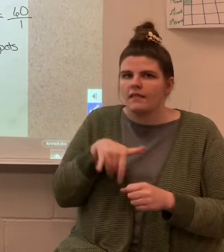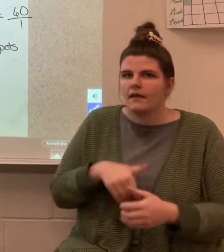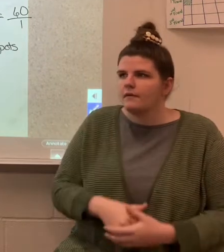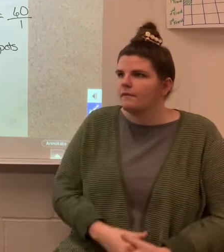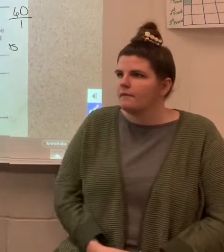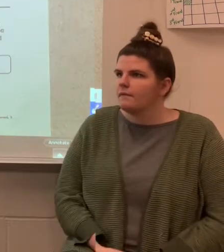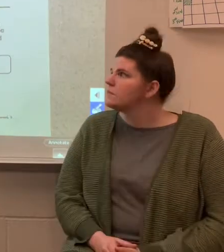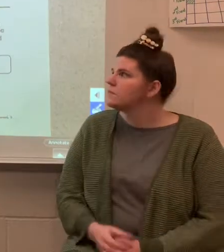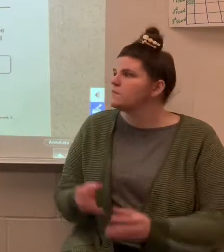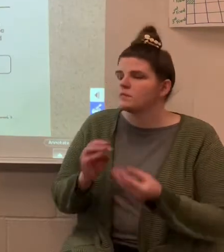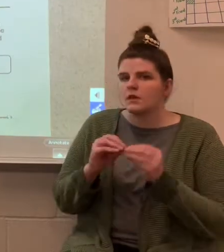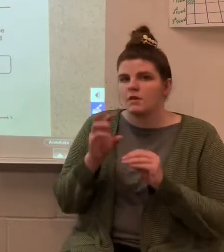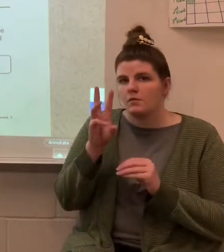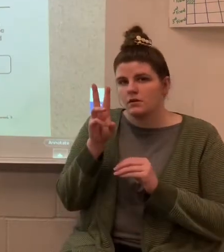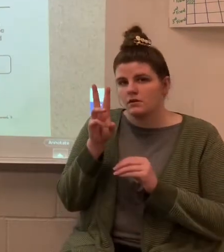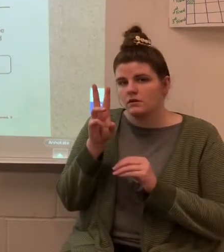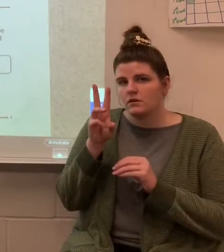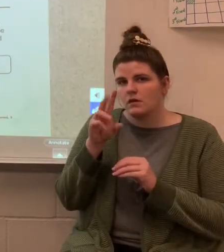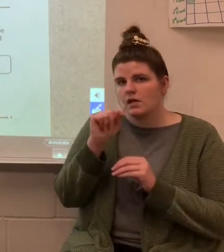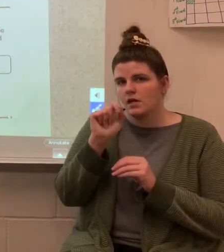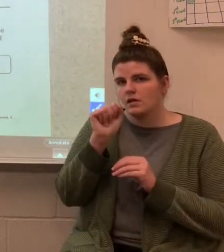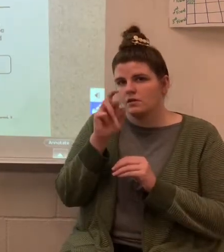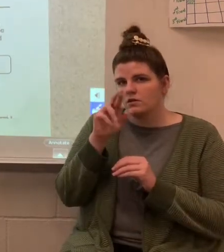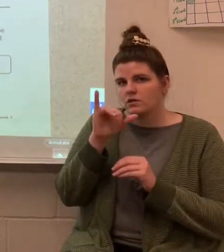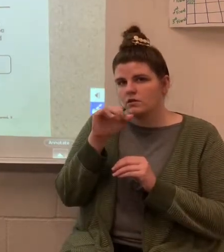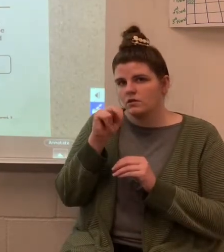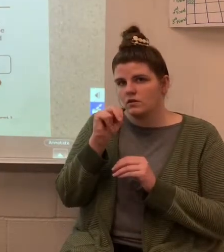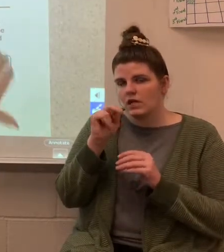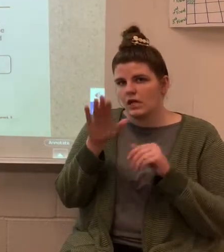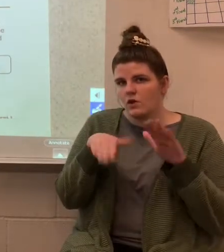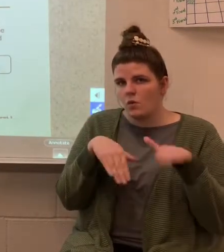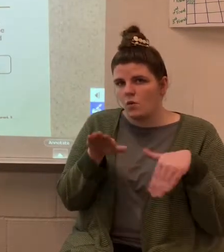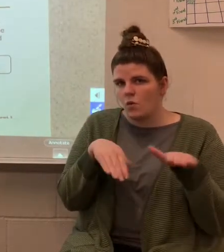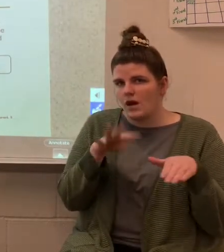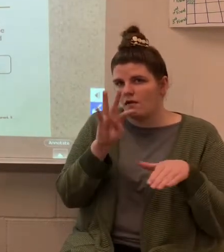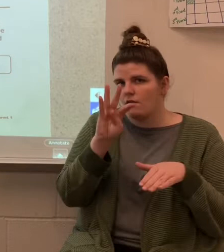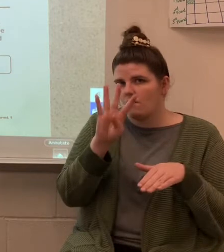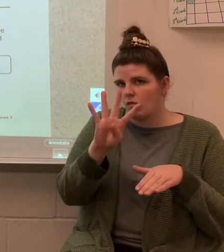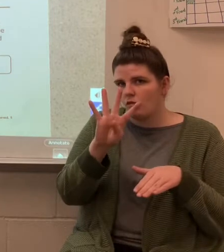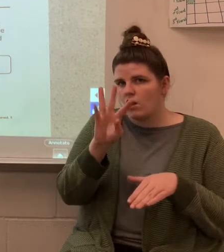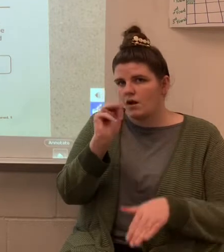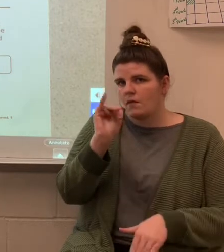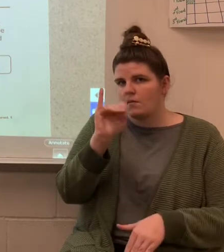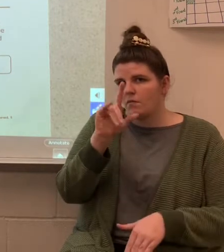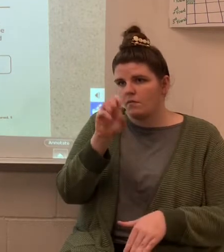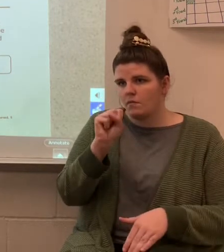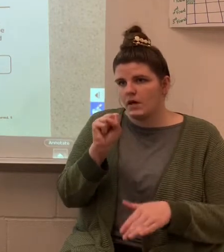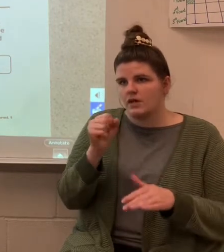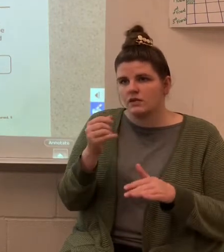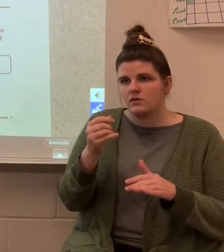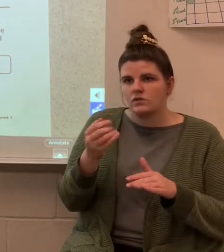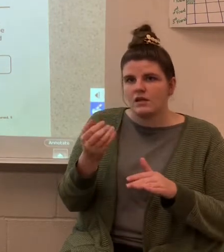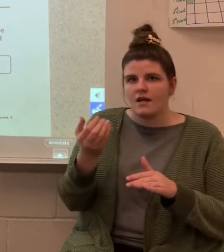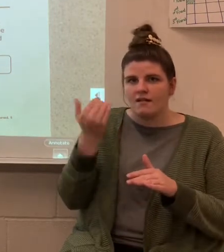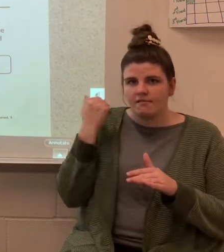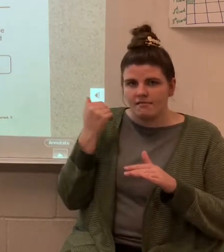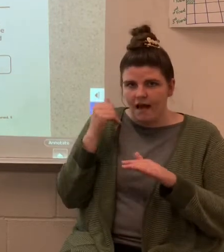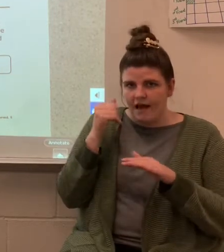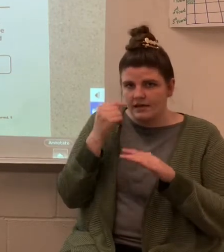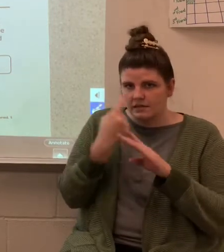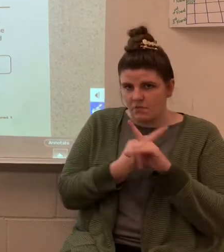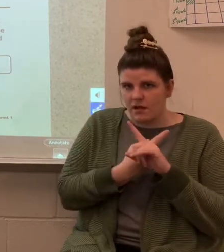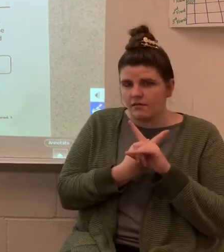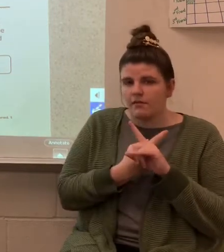All right, number 6. Taryn walked 4 miles last month, walking to school and home again. So 4 miles in